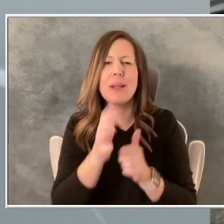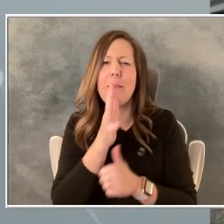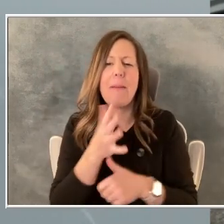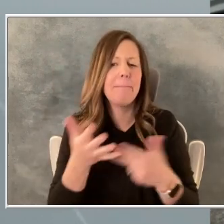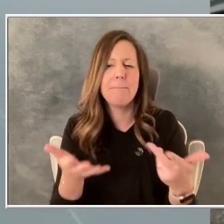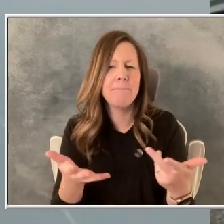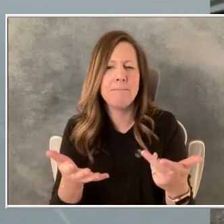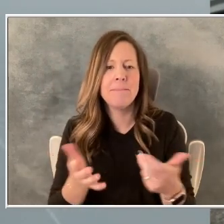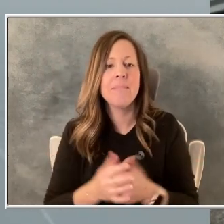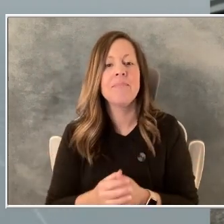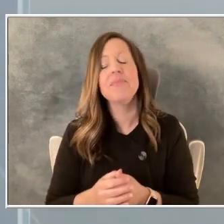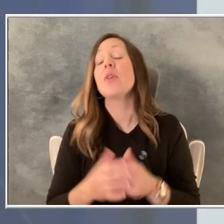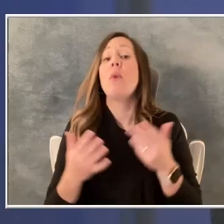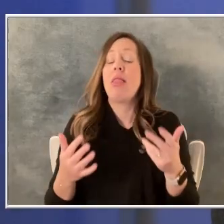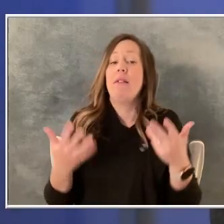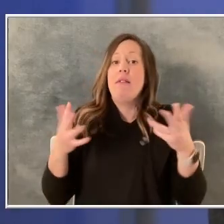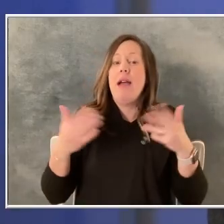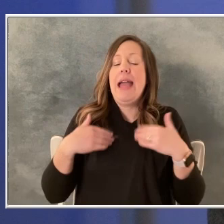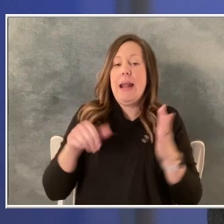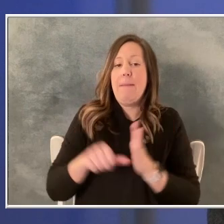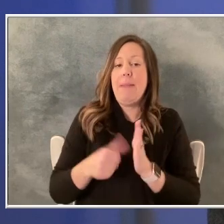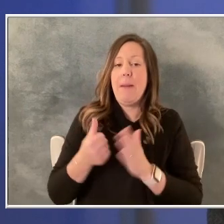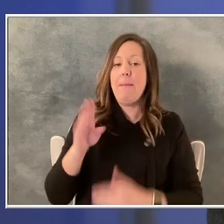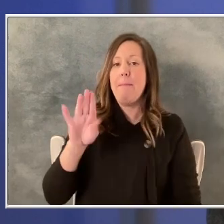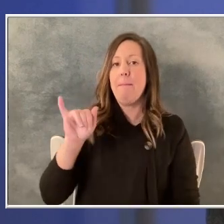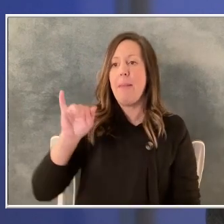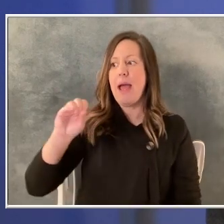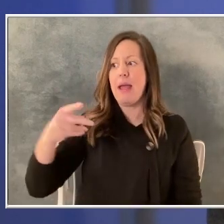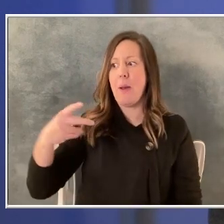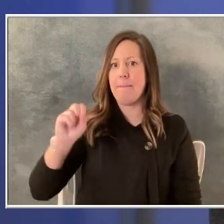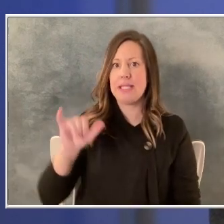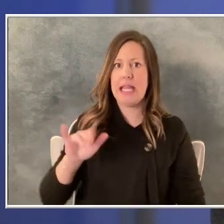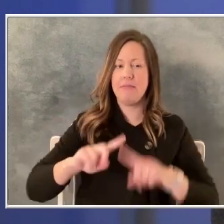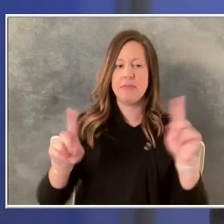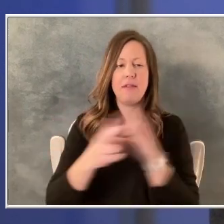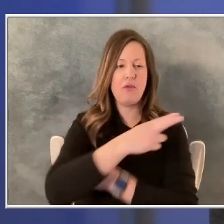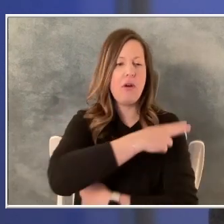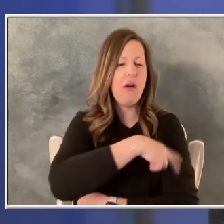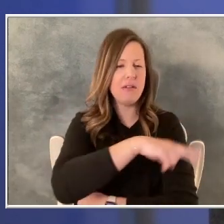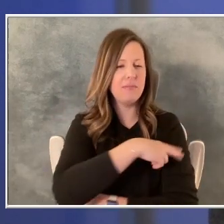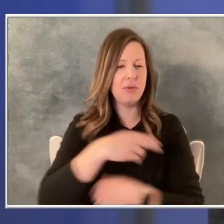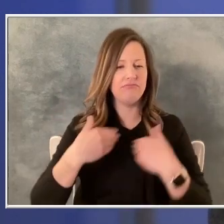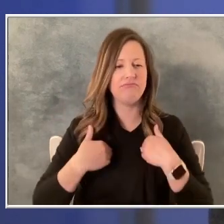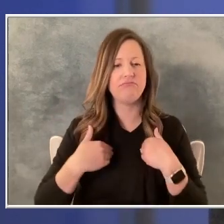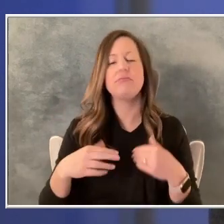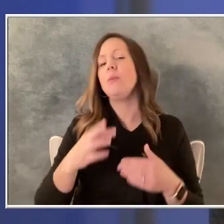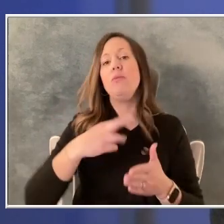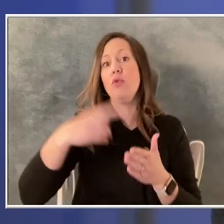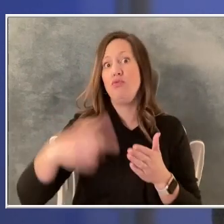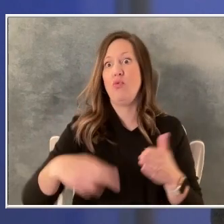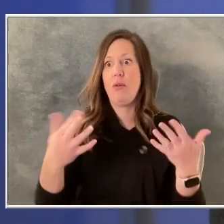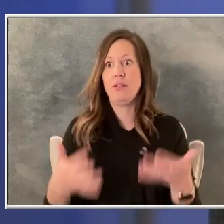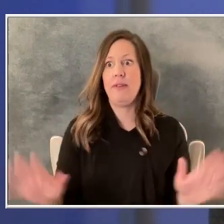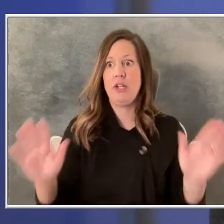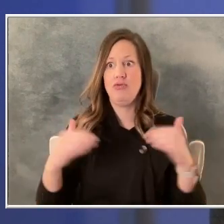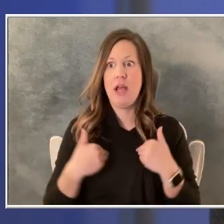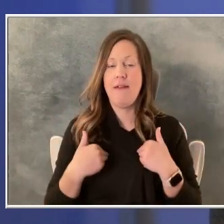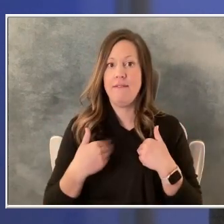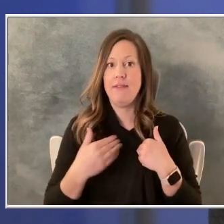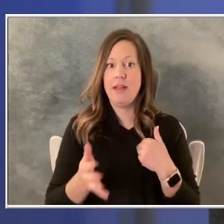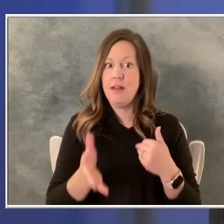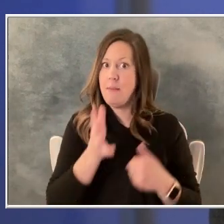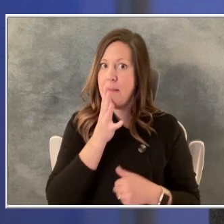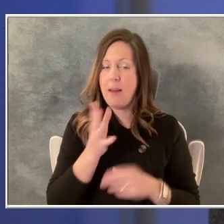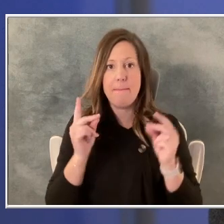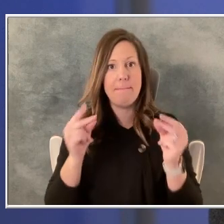the biopsy at another hospital, and when the results and everything came back, she immediately said, you need